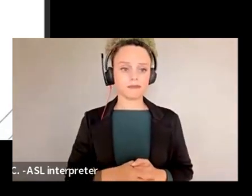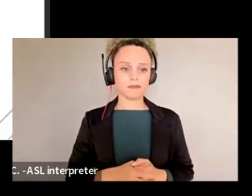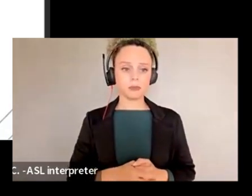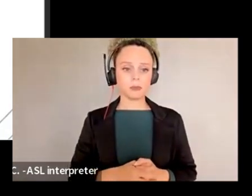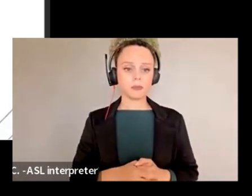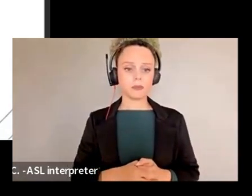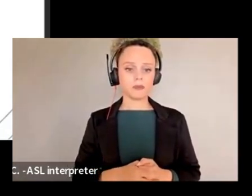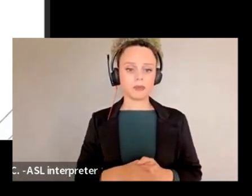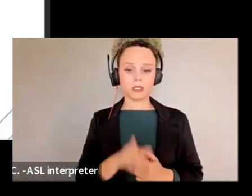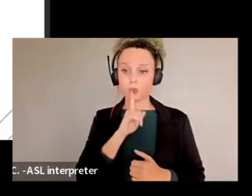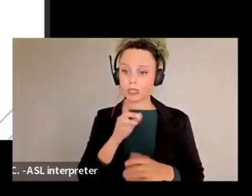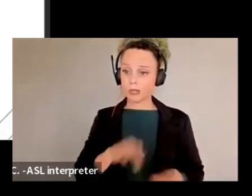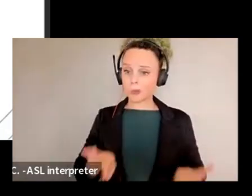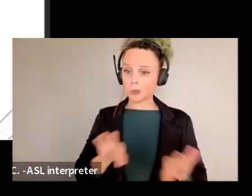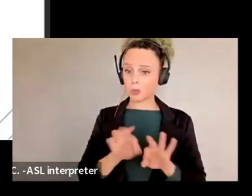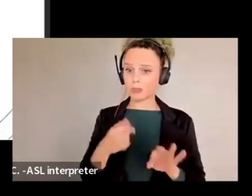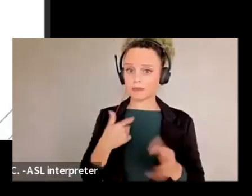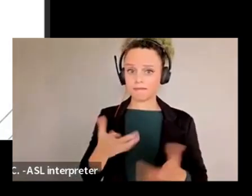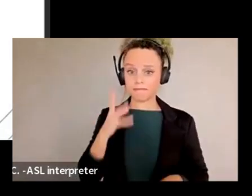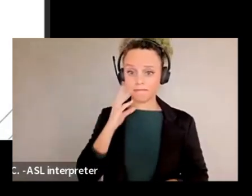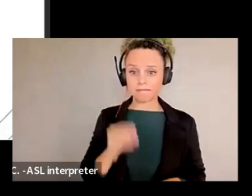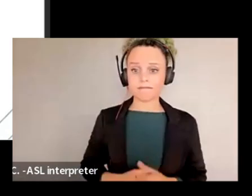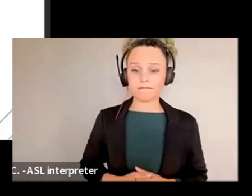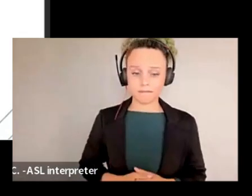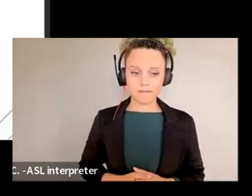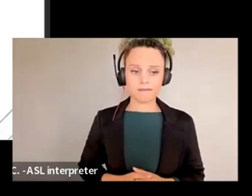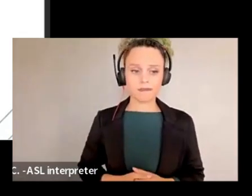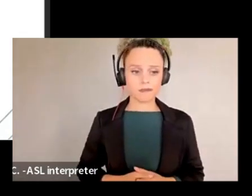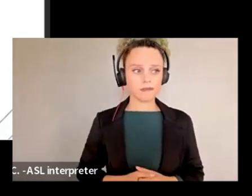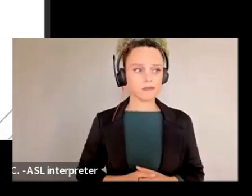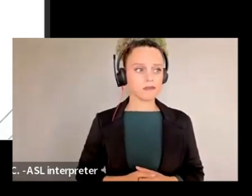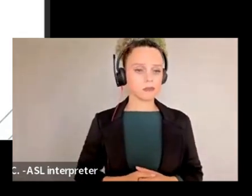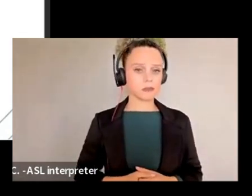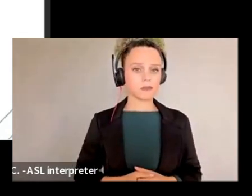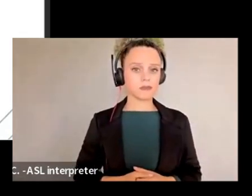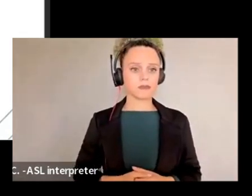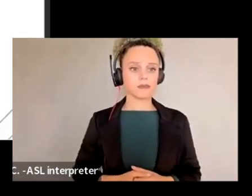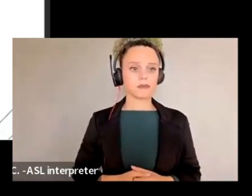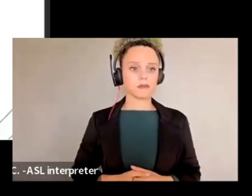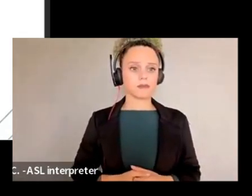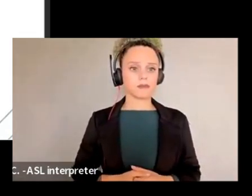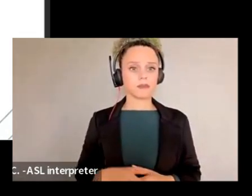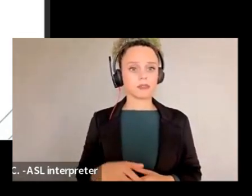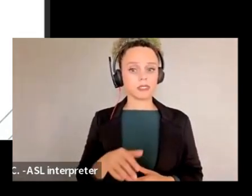choices and nutrition. That's a really important thing that I've experienced.